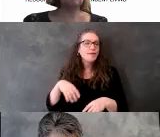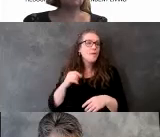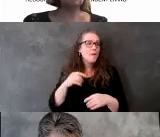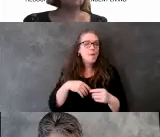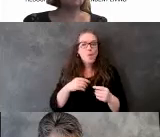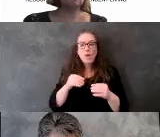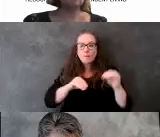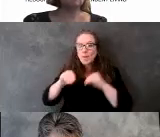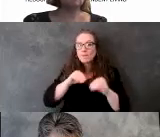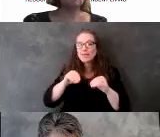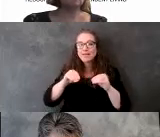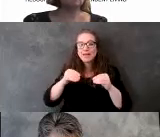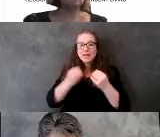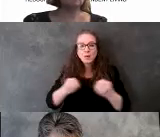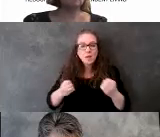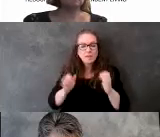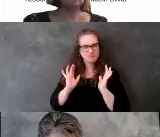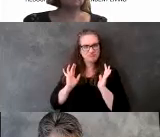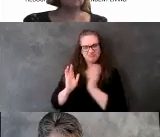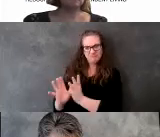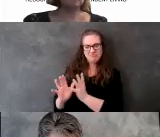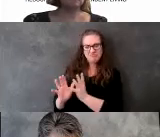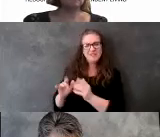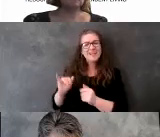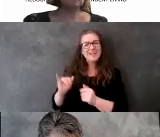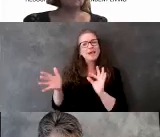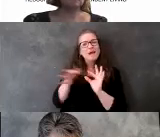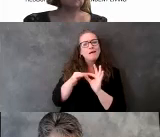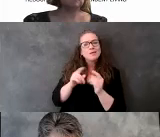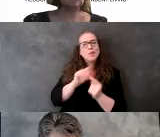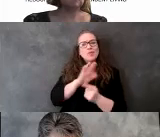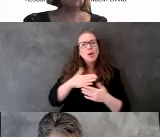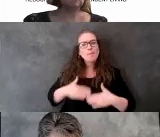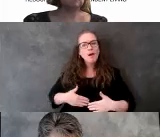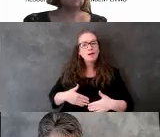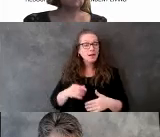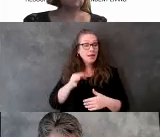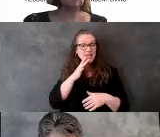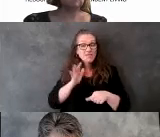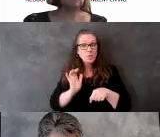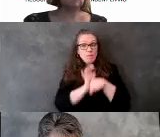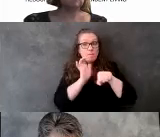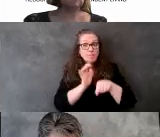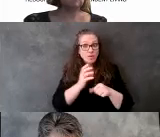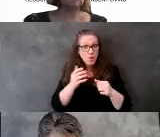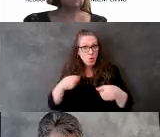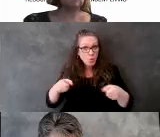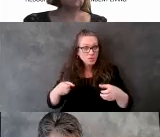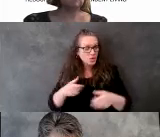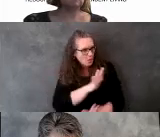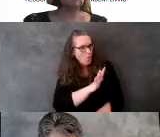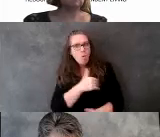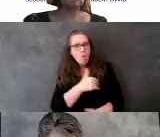part of his or her personal space. It's almost like an extension of their body. So if you bump into their wheelchair, say, excuse me, just as if you had